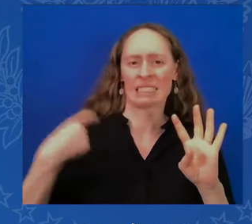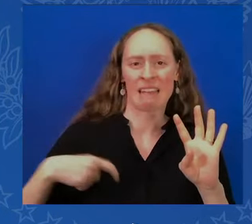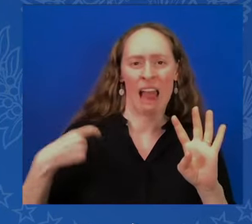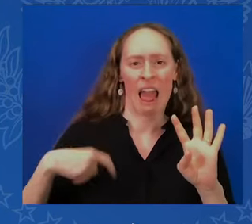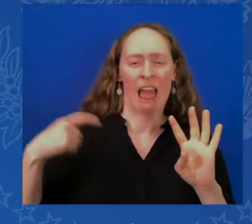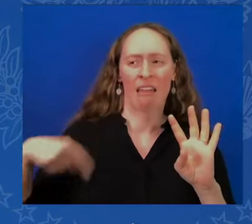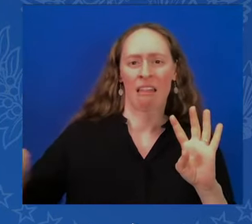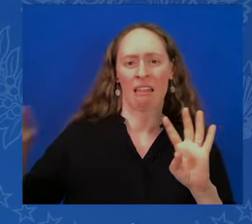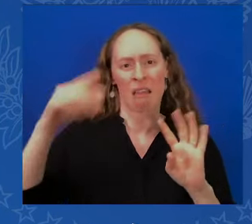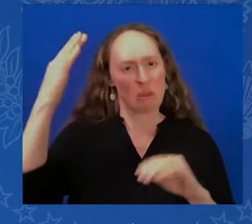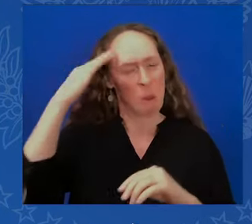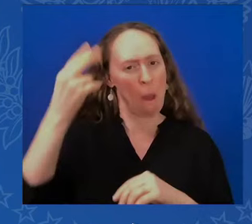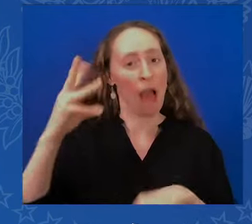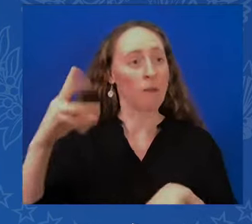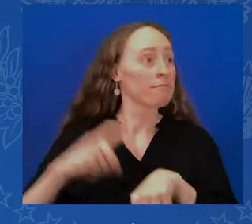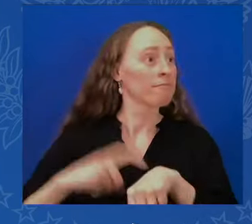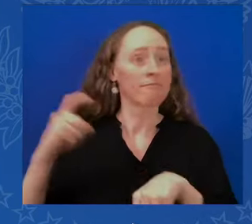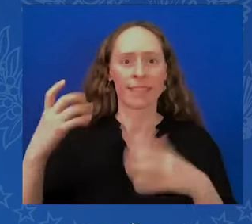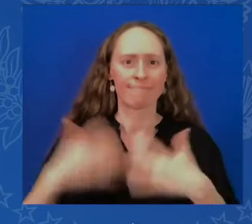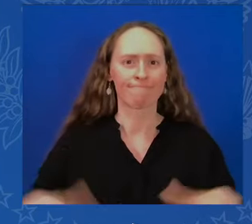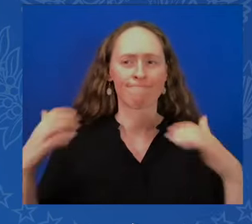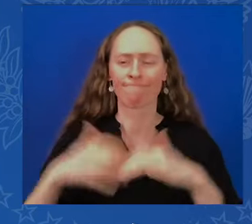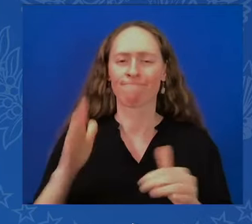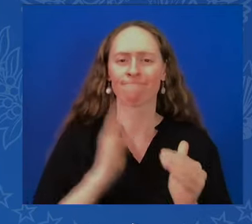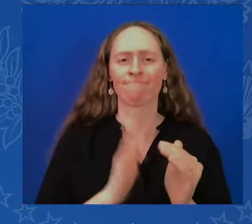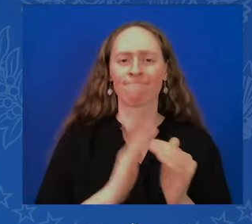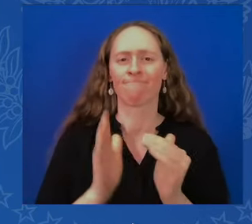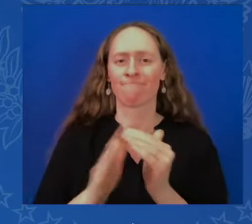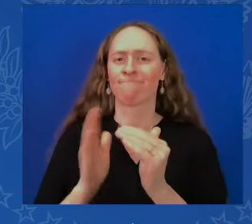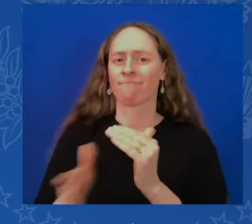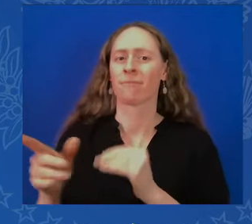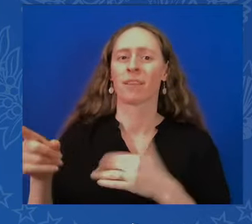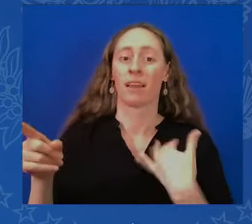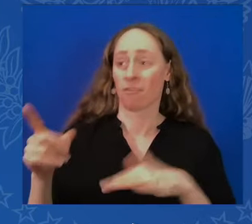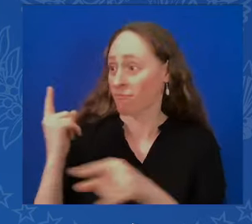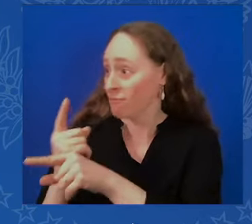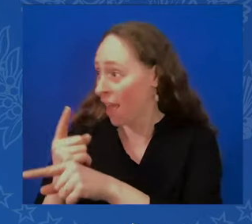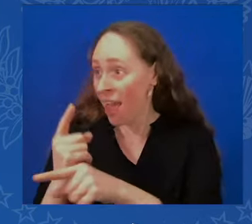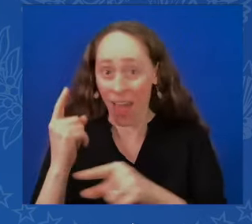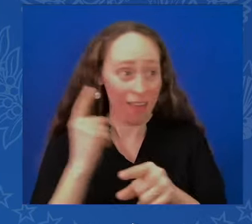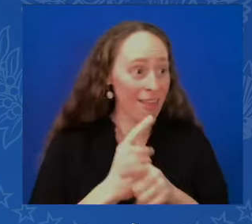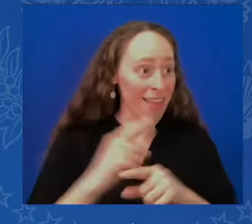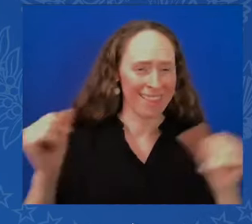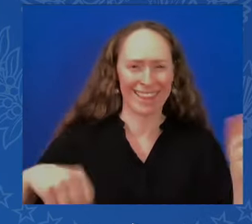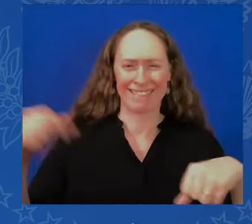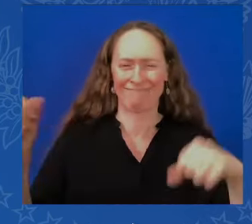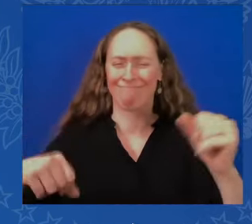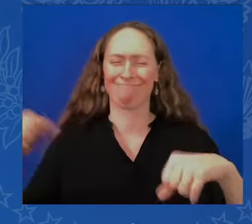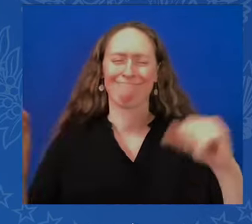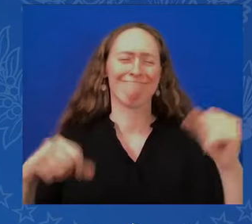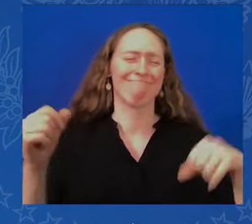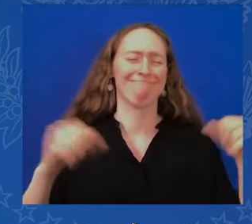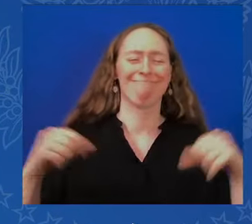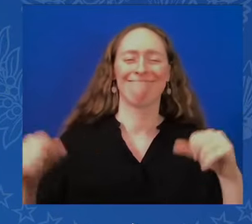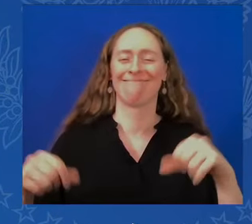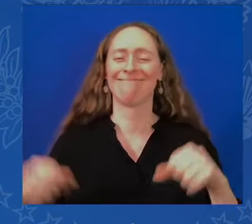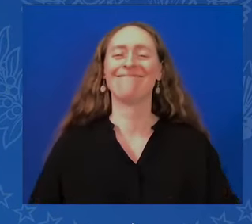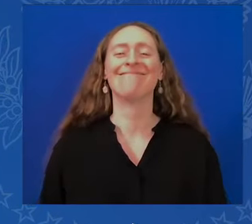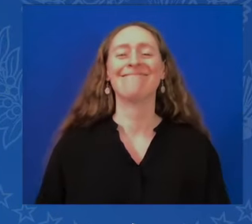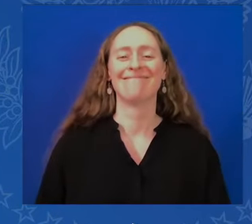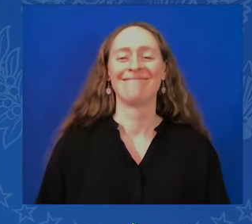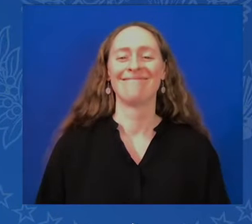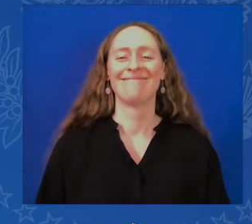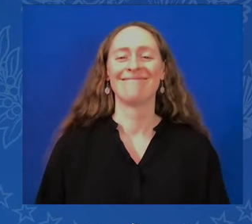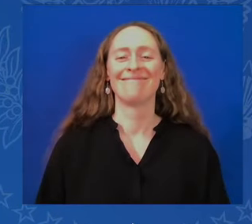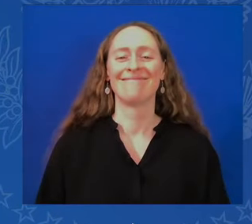for, aren't we? Yes. All right. I was just briefed by the Unified Command about the ongoing impact of this